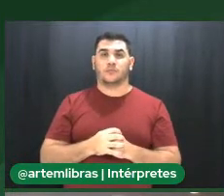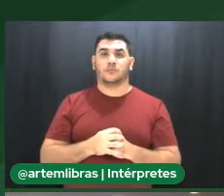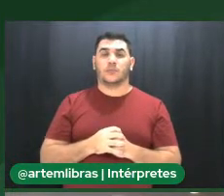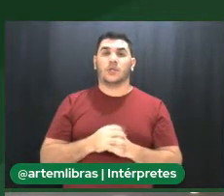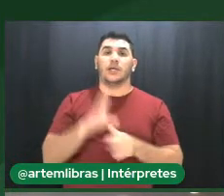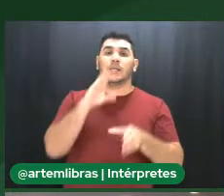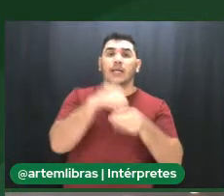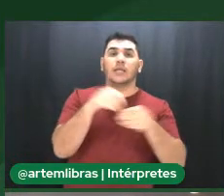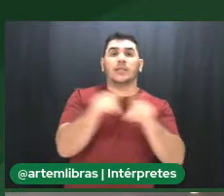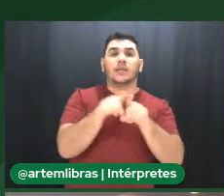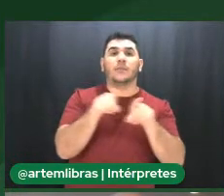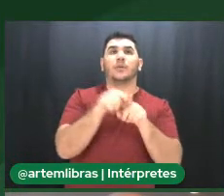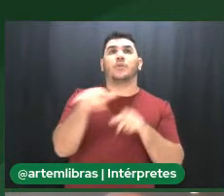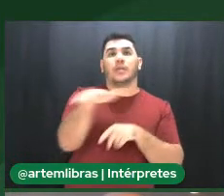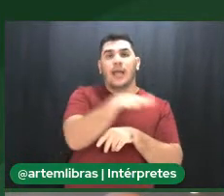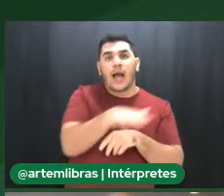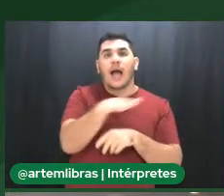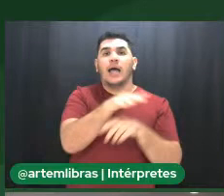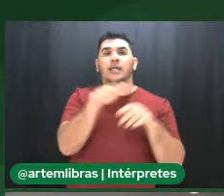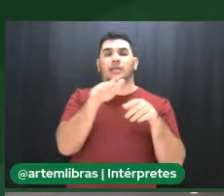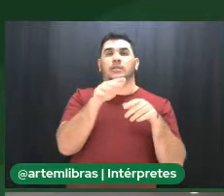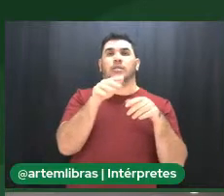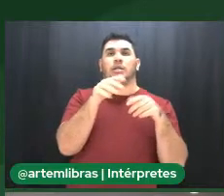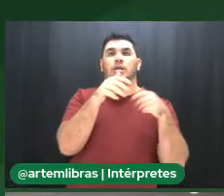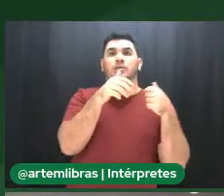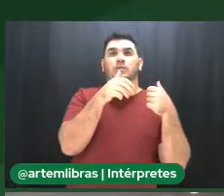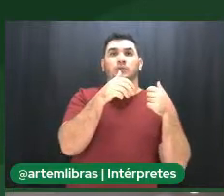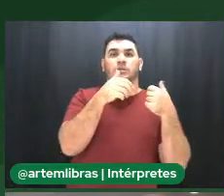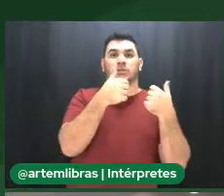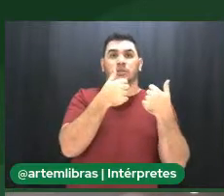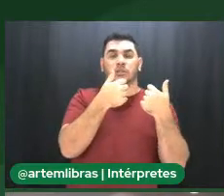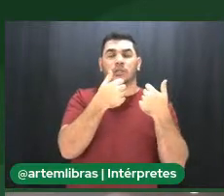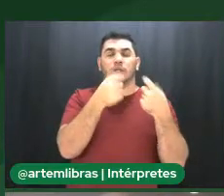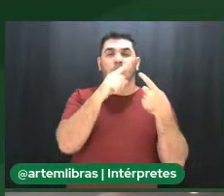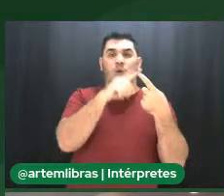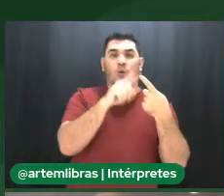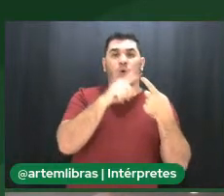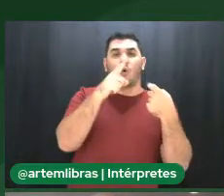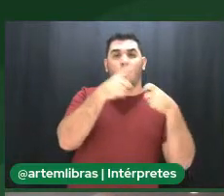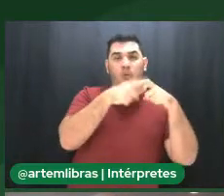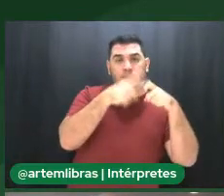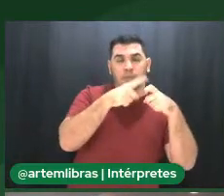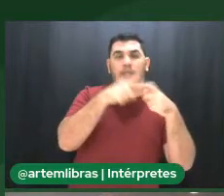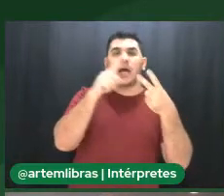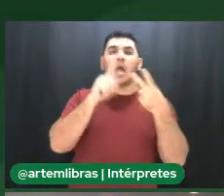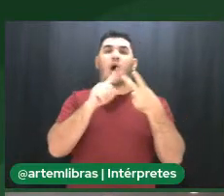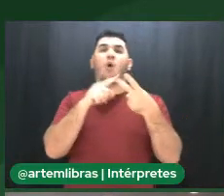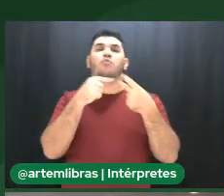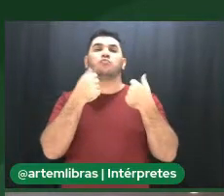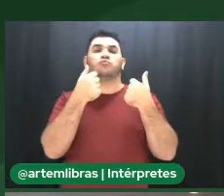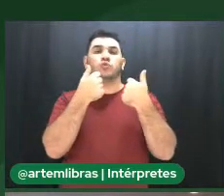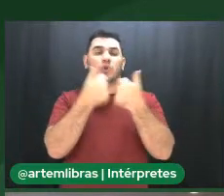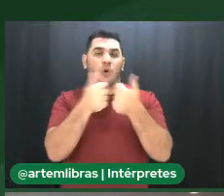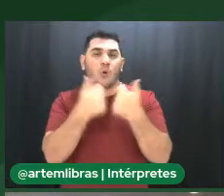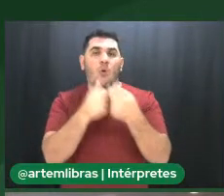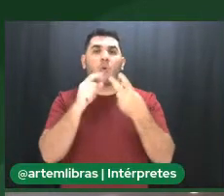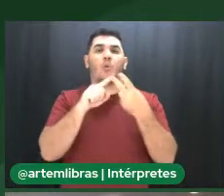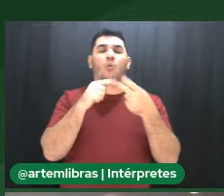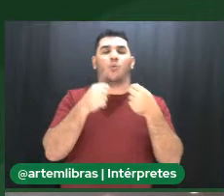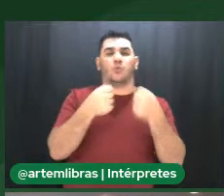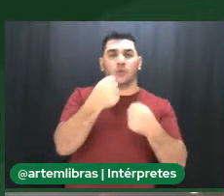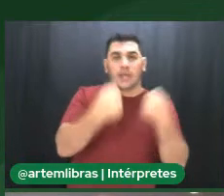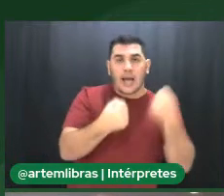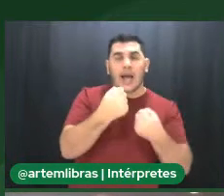But the challenge to insurance companies, in the automobile industry at least, is what should they do